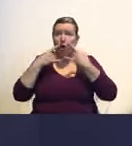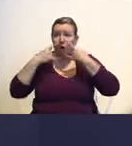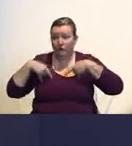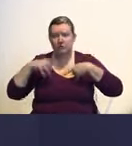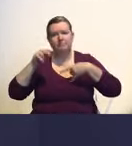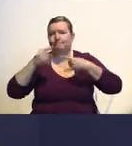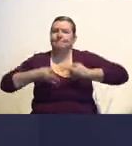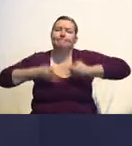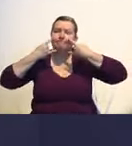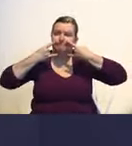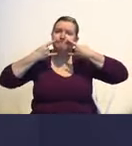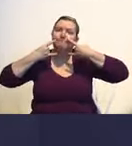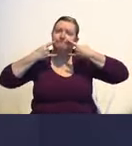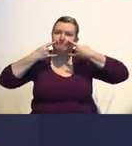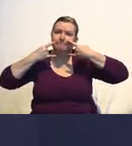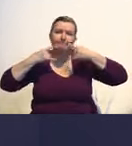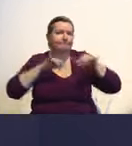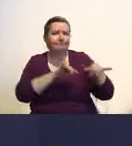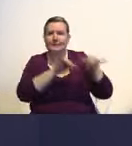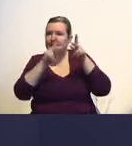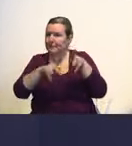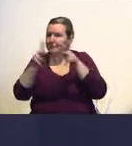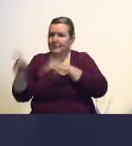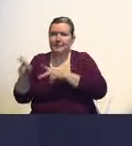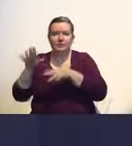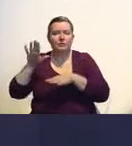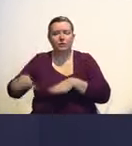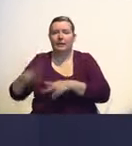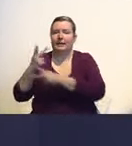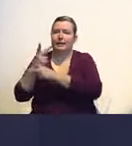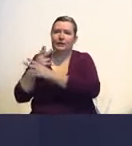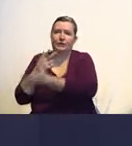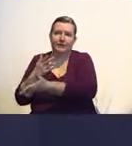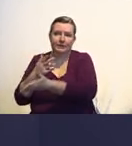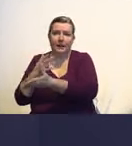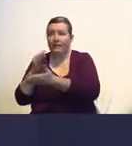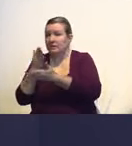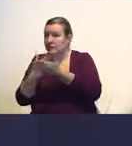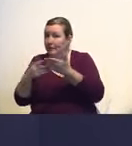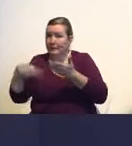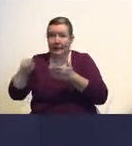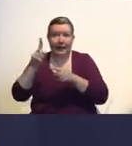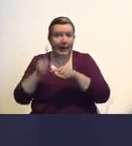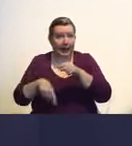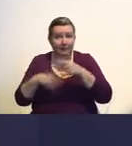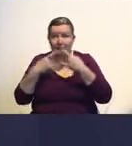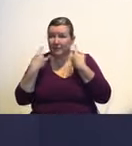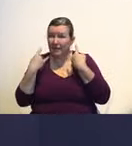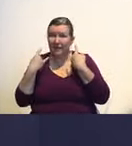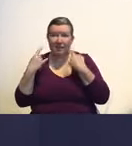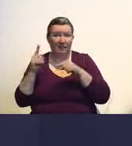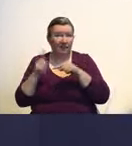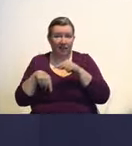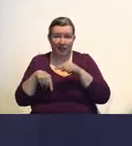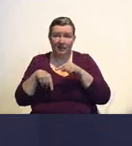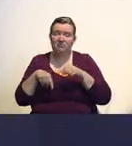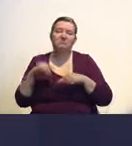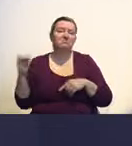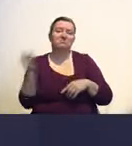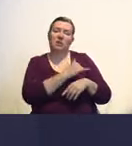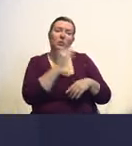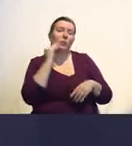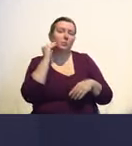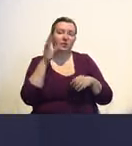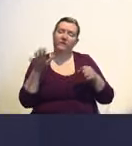recommendation applies to child care centers. Those unable to wear a mask should remain home for the full 10 days of quarantine